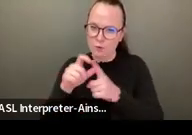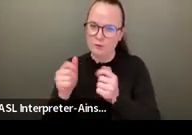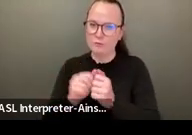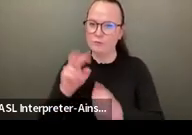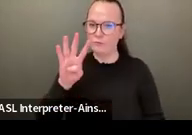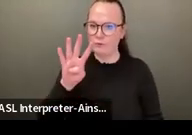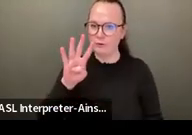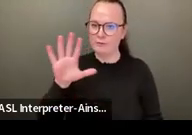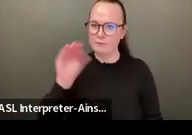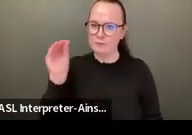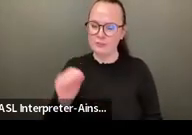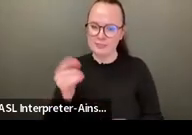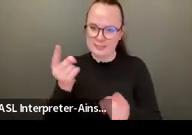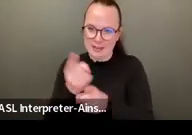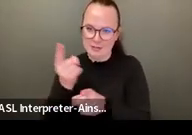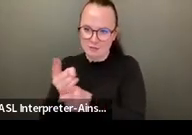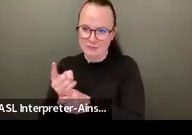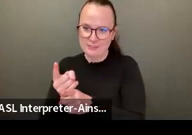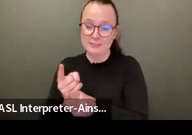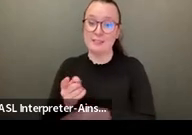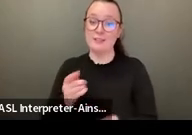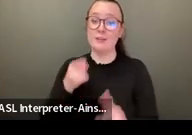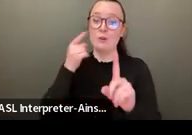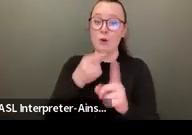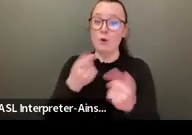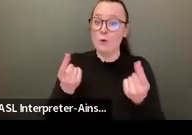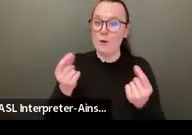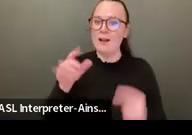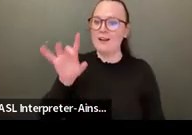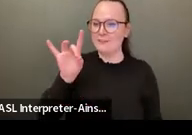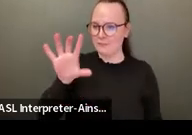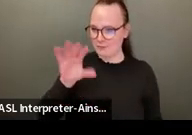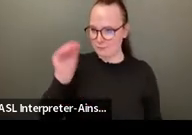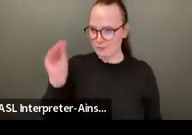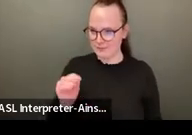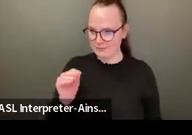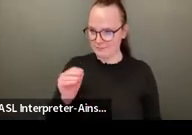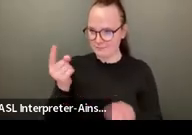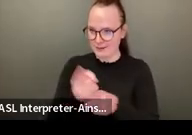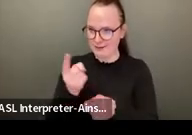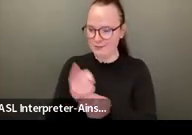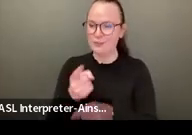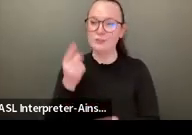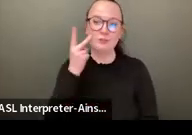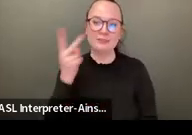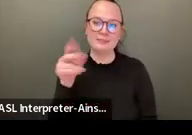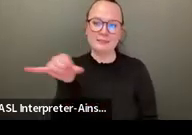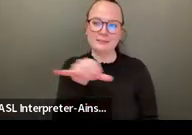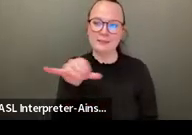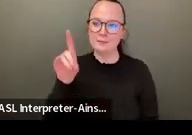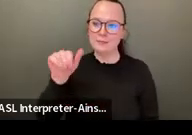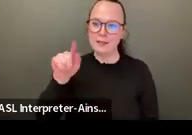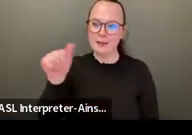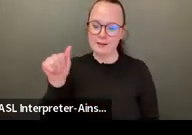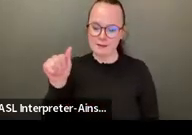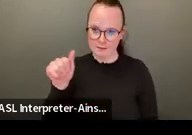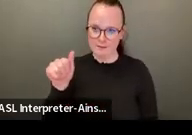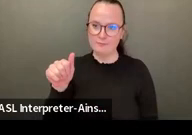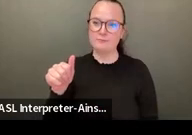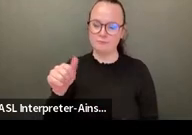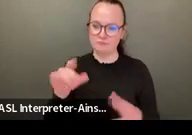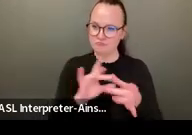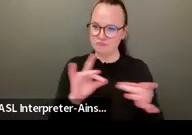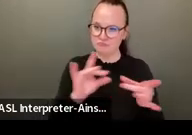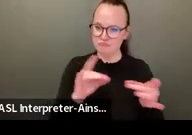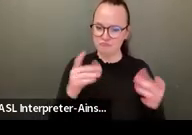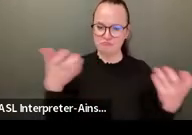to decode CVC words with 85% accuracy. So you could see it's the same data point, right? Your baseline data for that goal. And we can assume